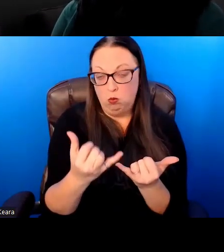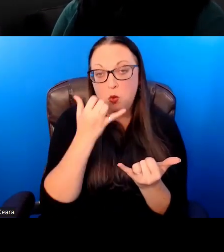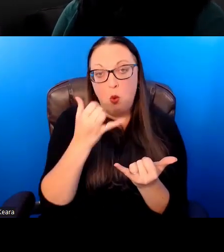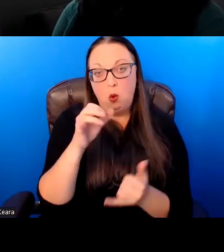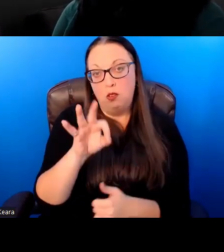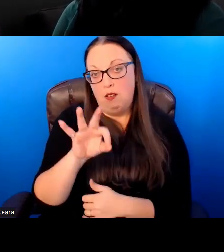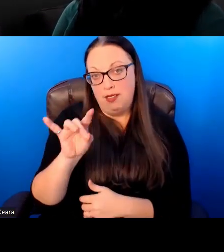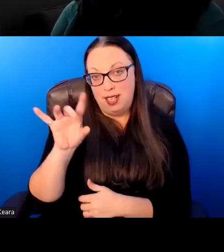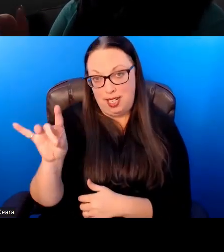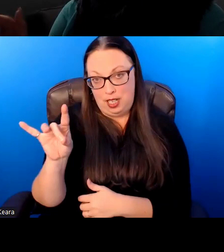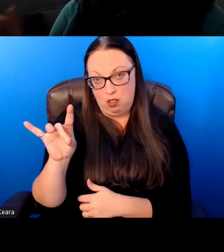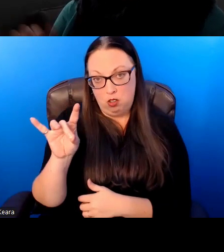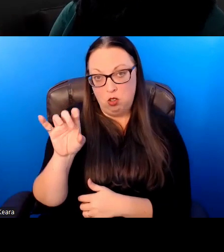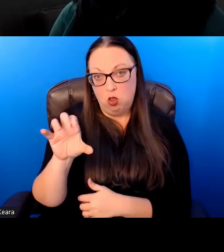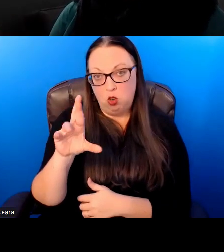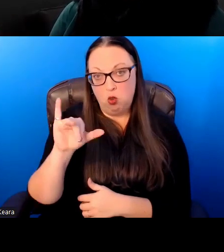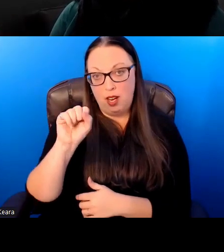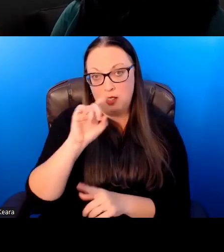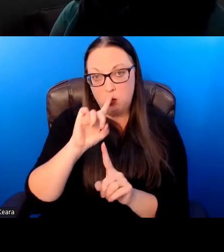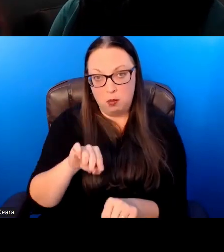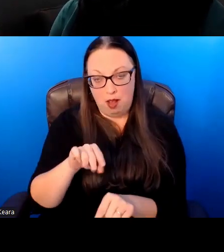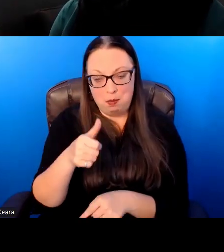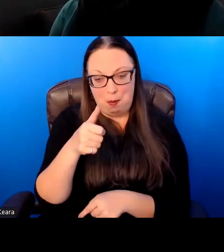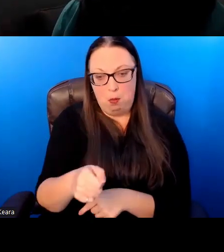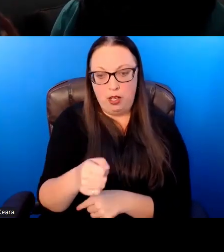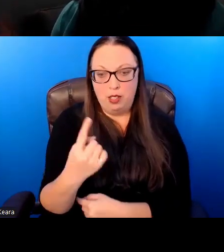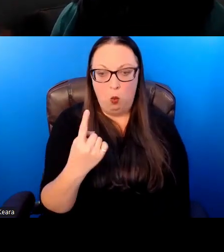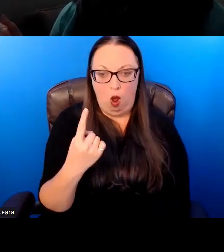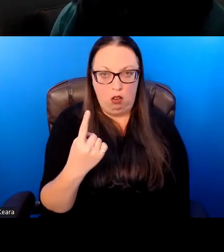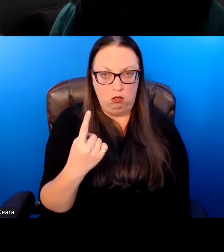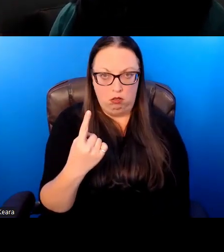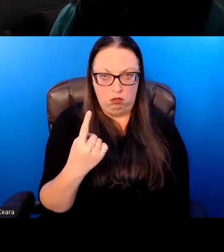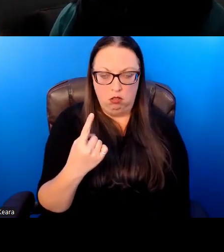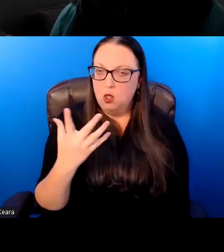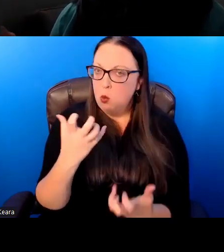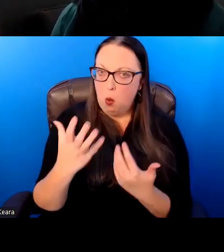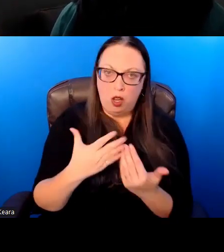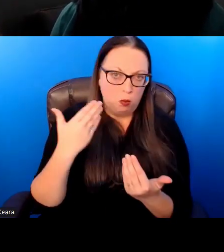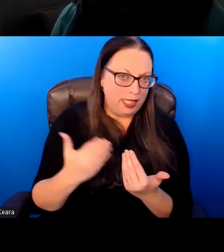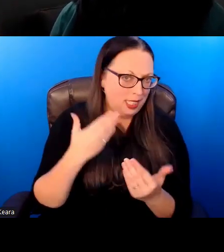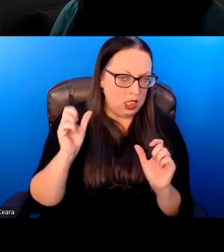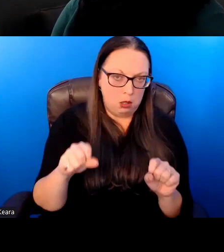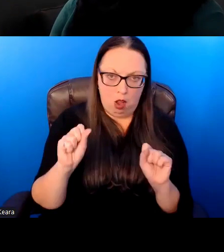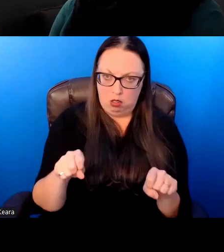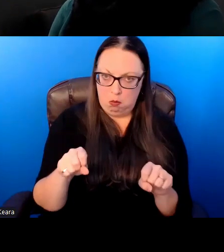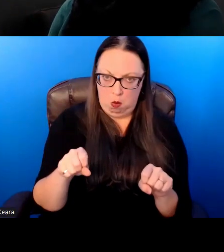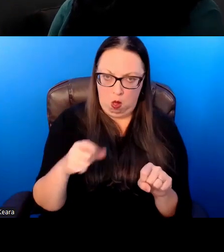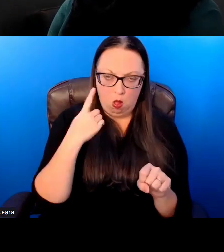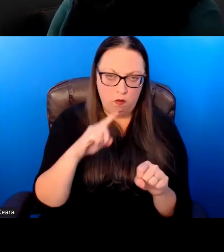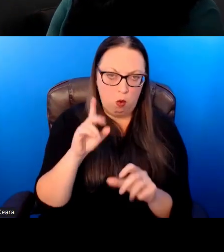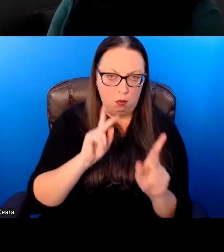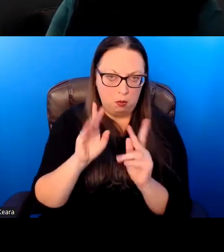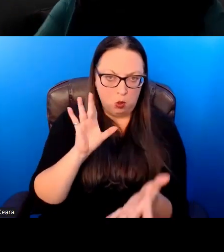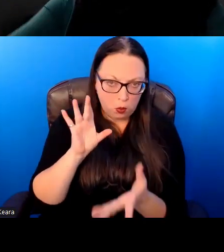988 crisis response just by pressing 1. Because we just want to make it as easy as possible for people to connect